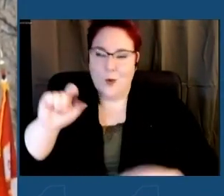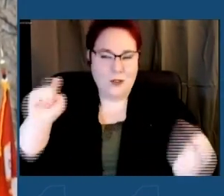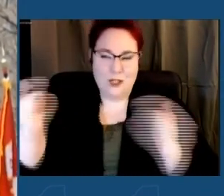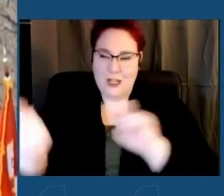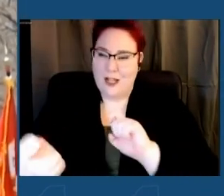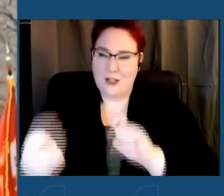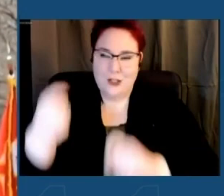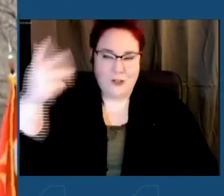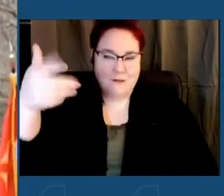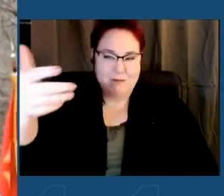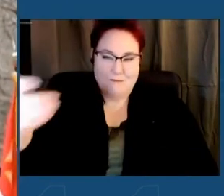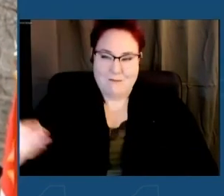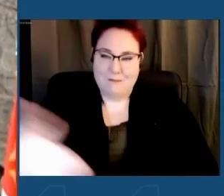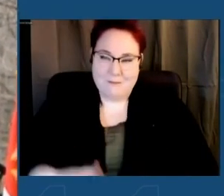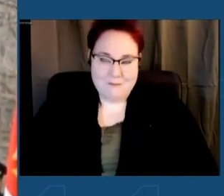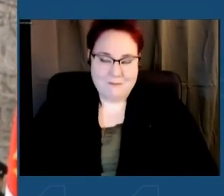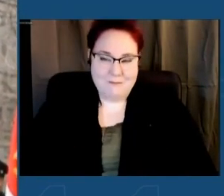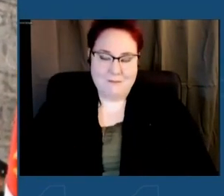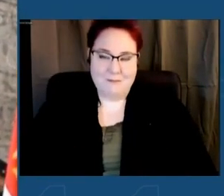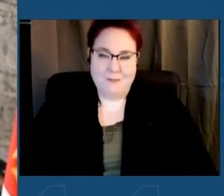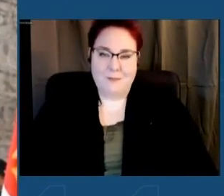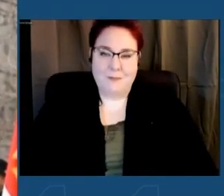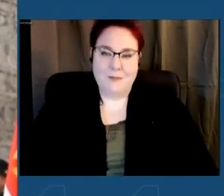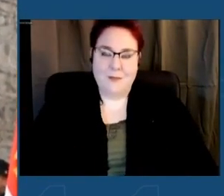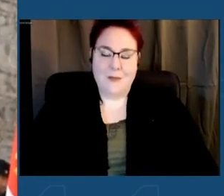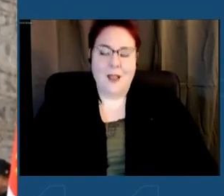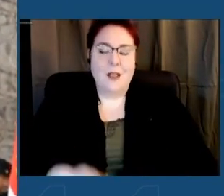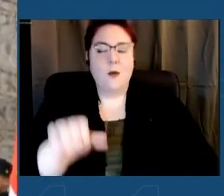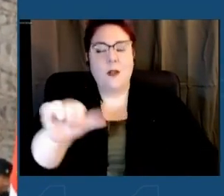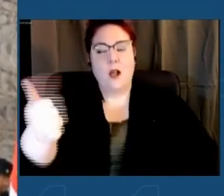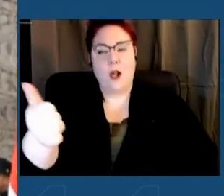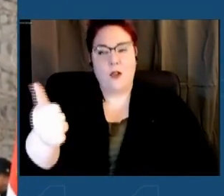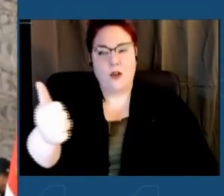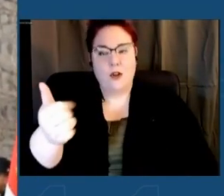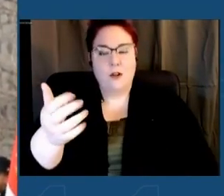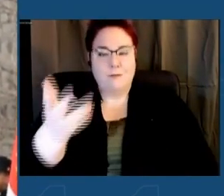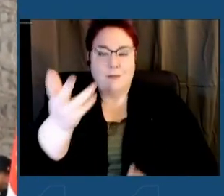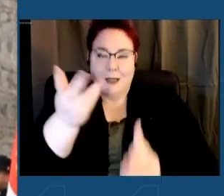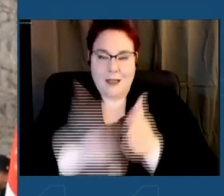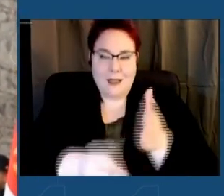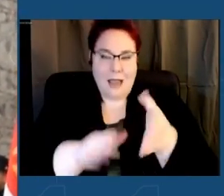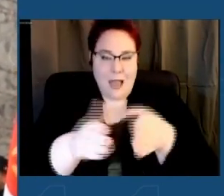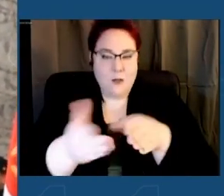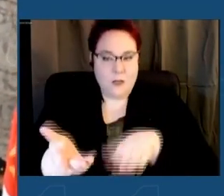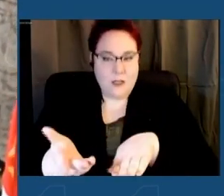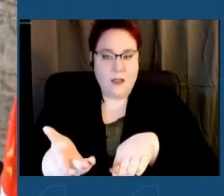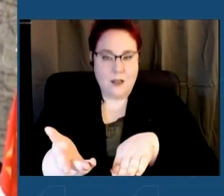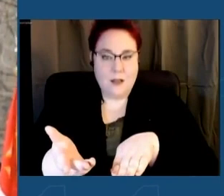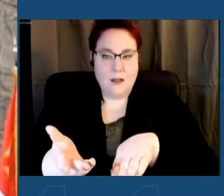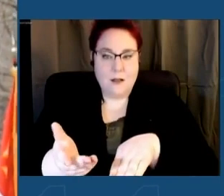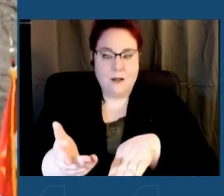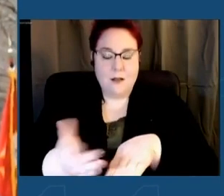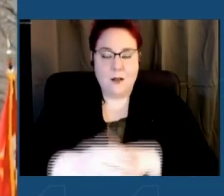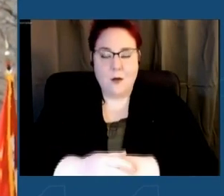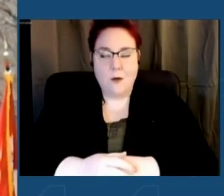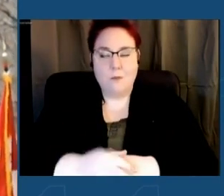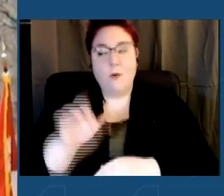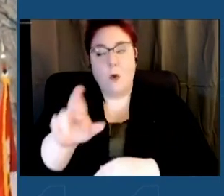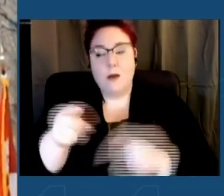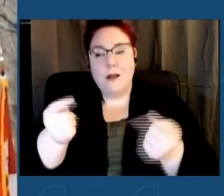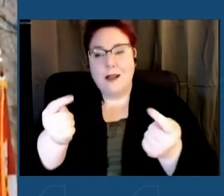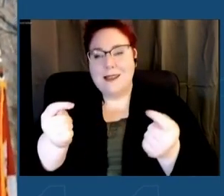future. There was another casualty, though, or an attempt at a